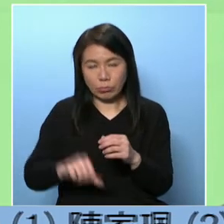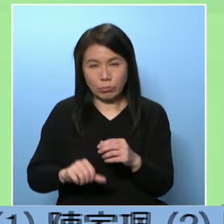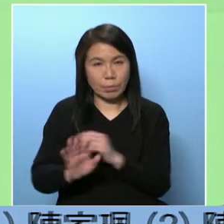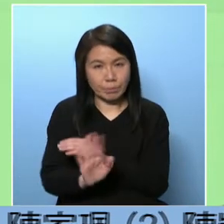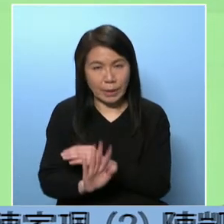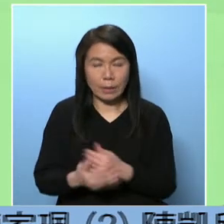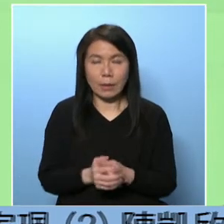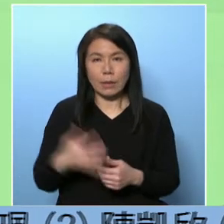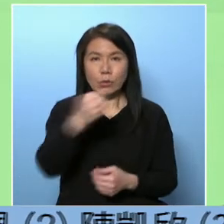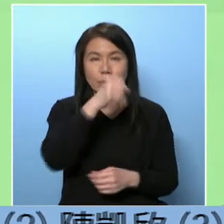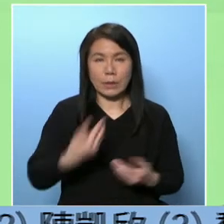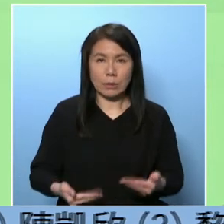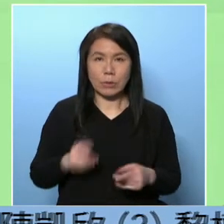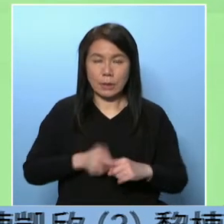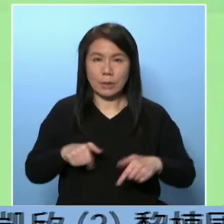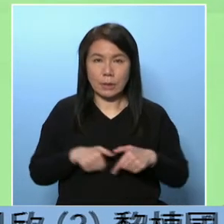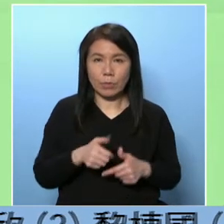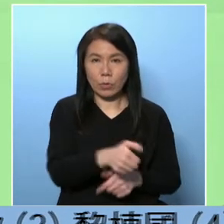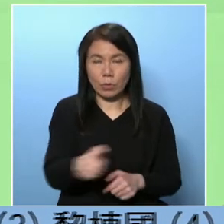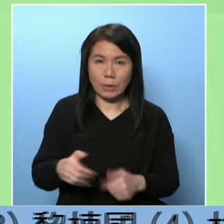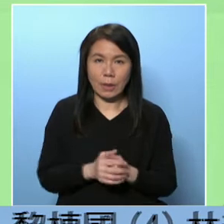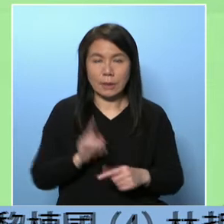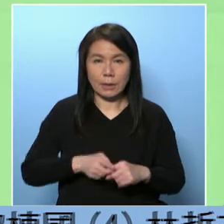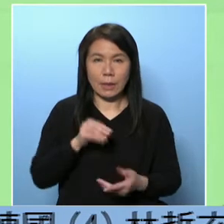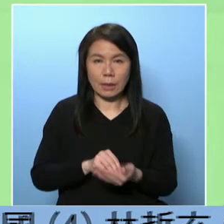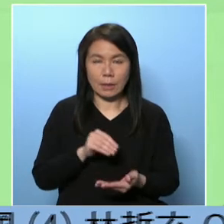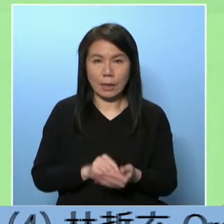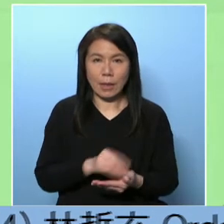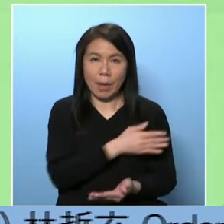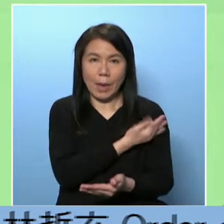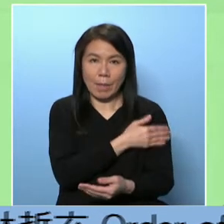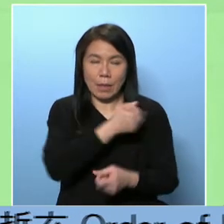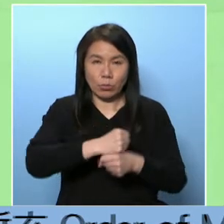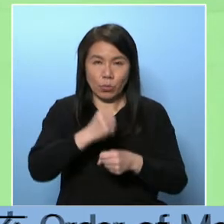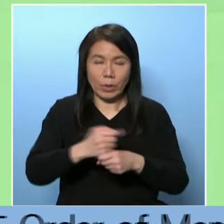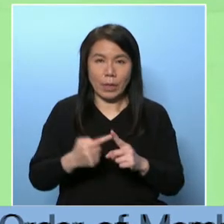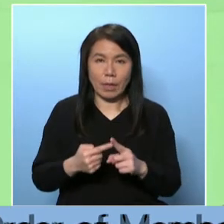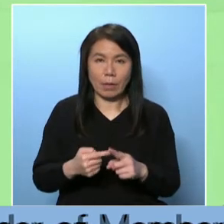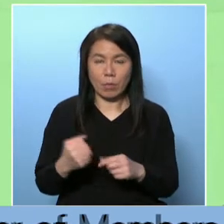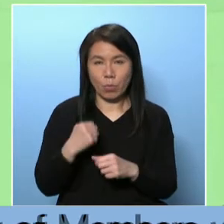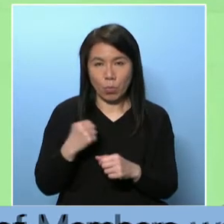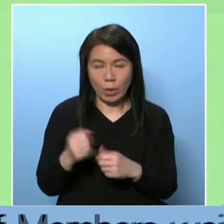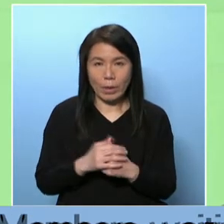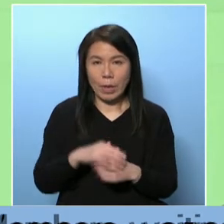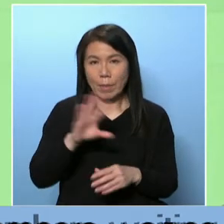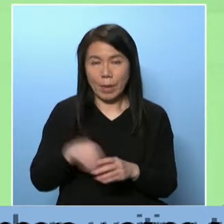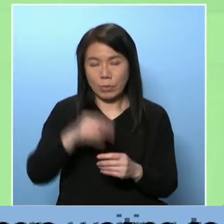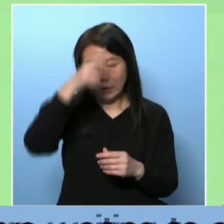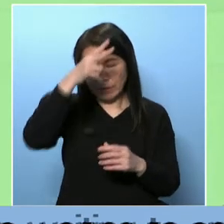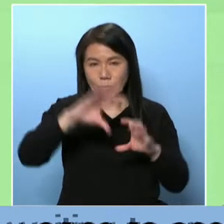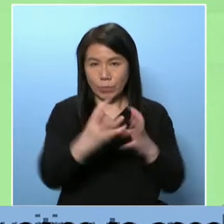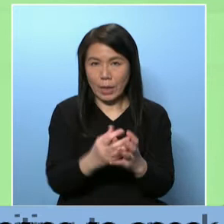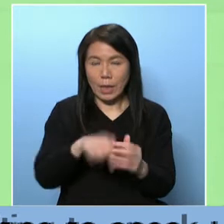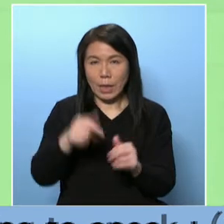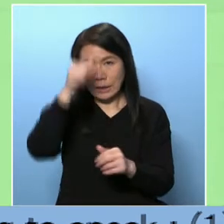not just surrender to this pandemic. I'd like to fully recognize the contribution made by those at the front